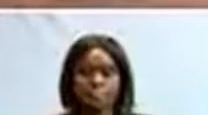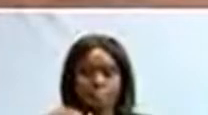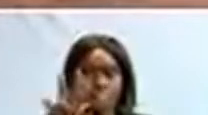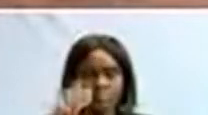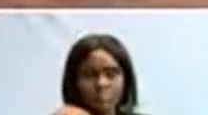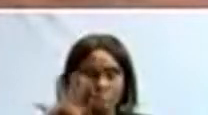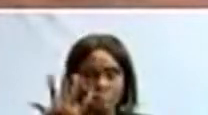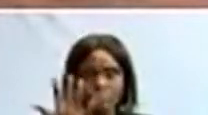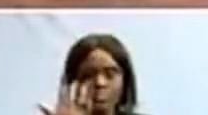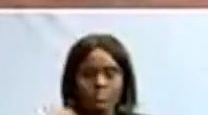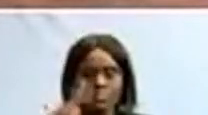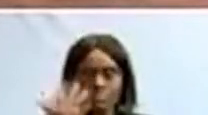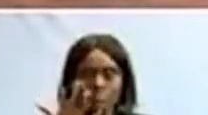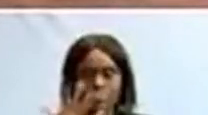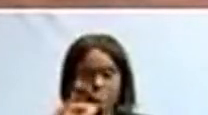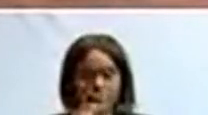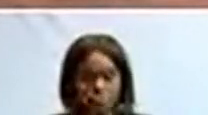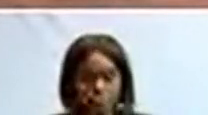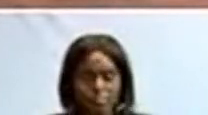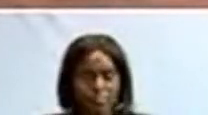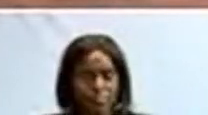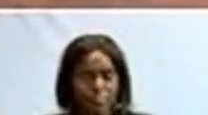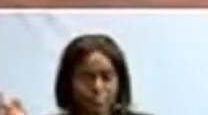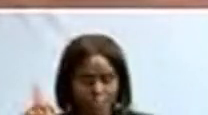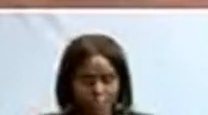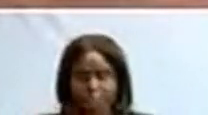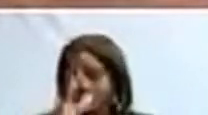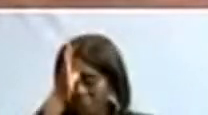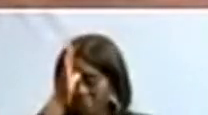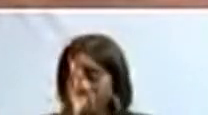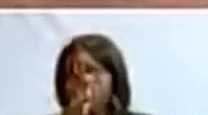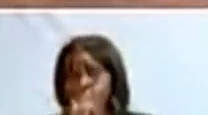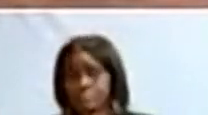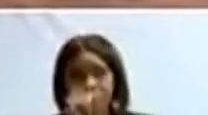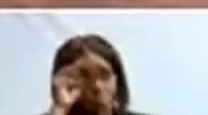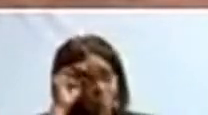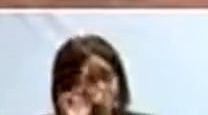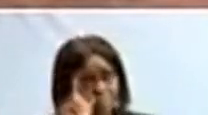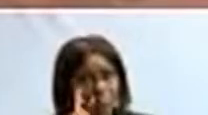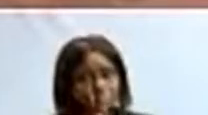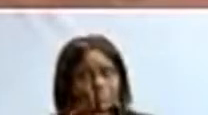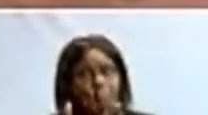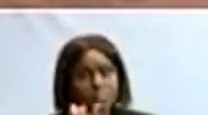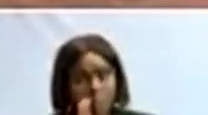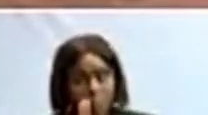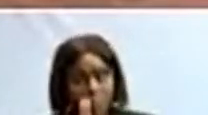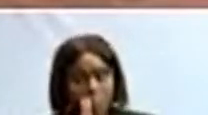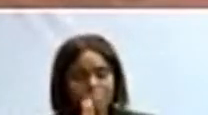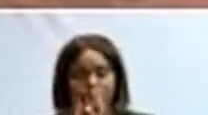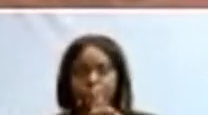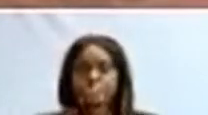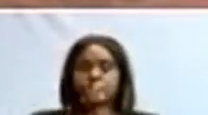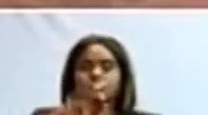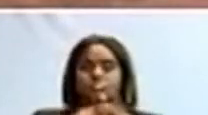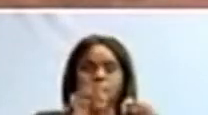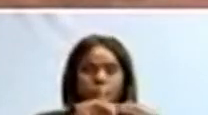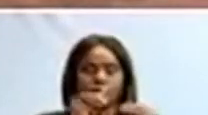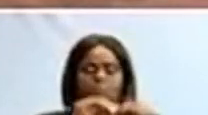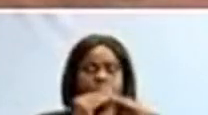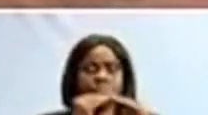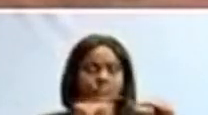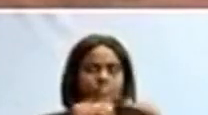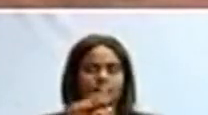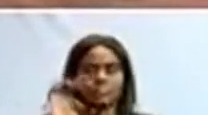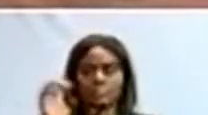15, a right up to the parent ministry to consider increasing the